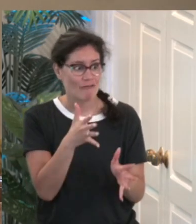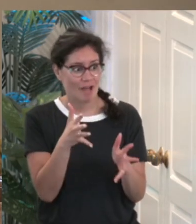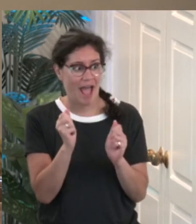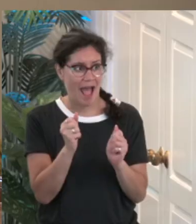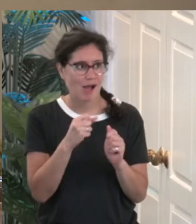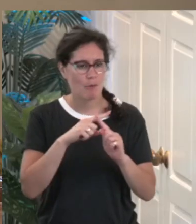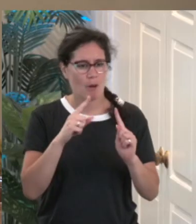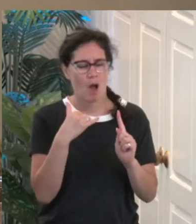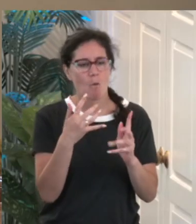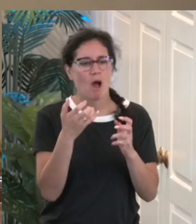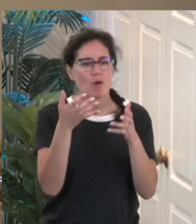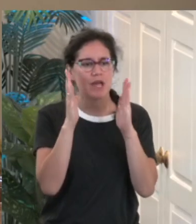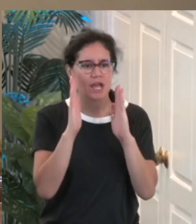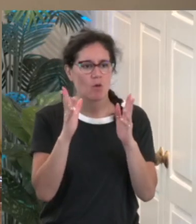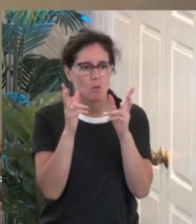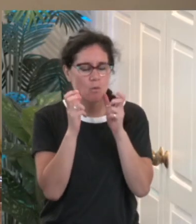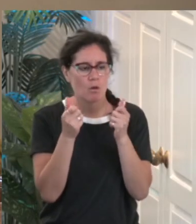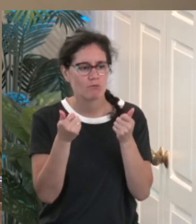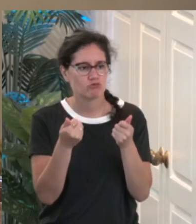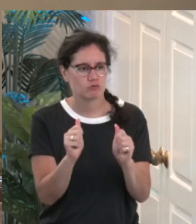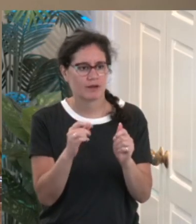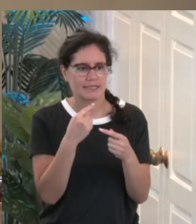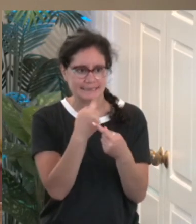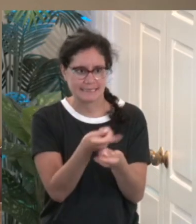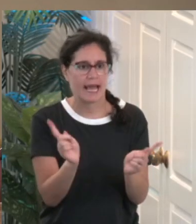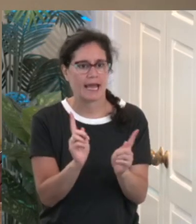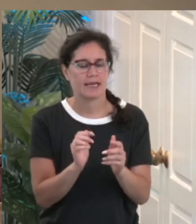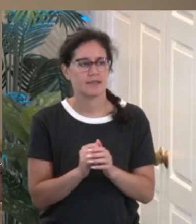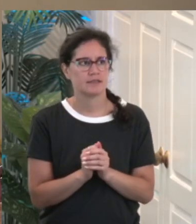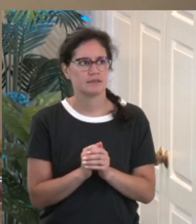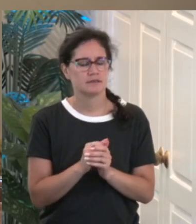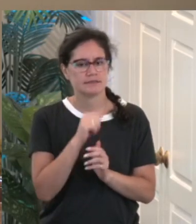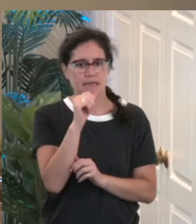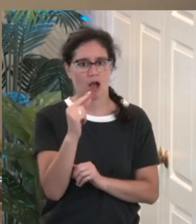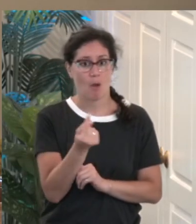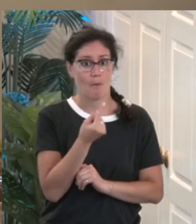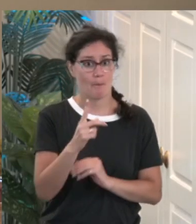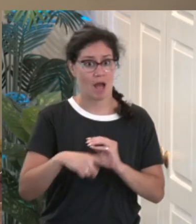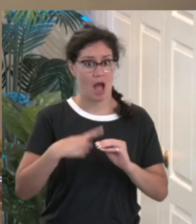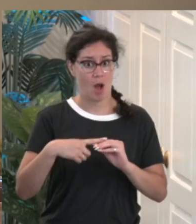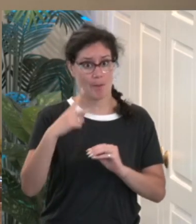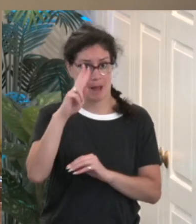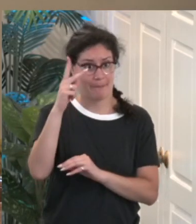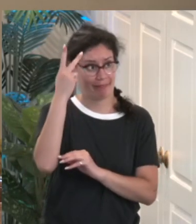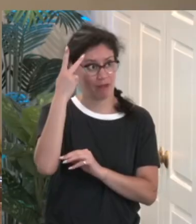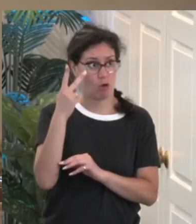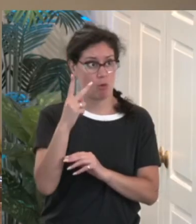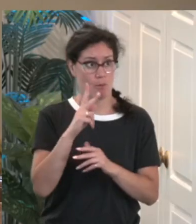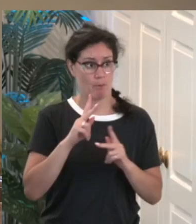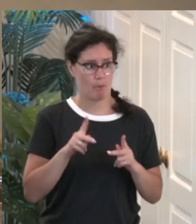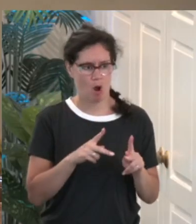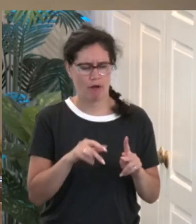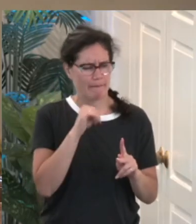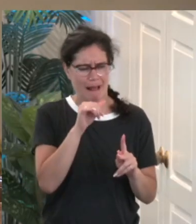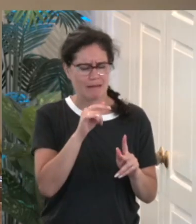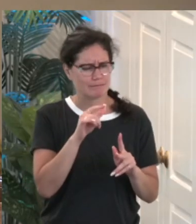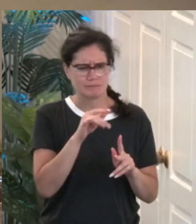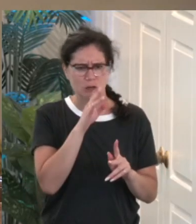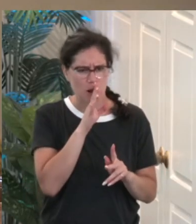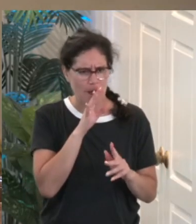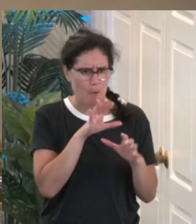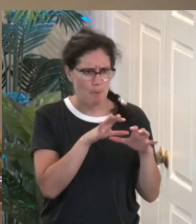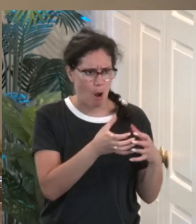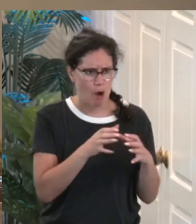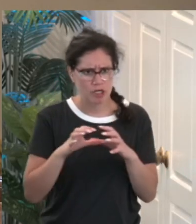to say. It's not about, okay, this is my political party and I support my political party. I'm not talking about